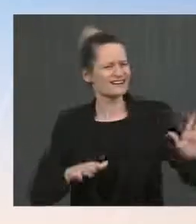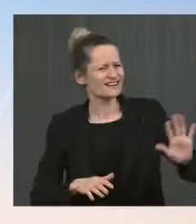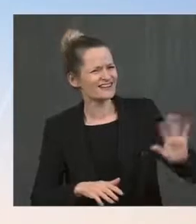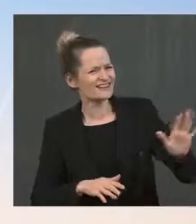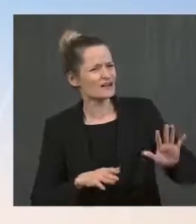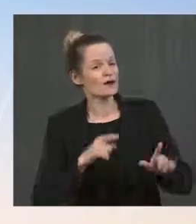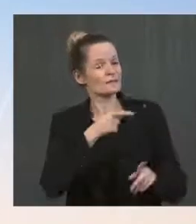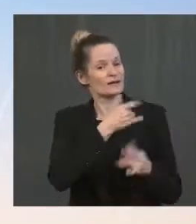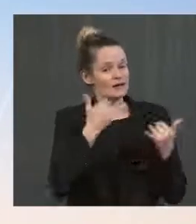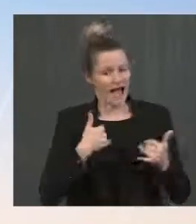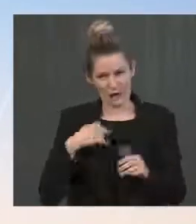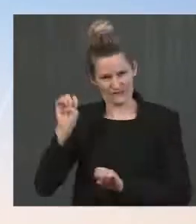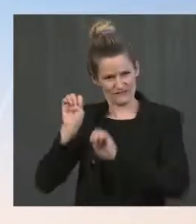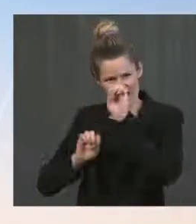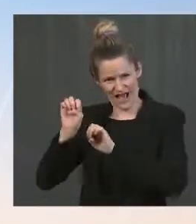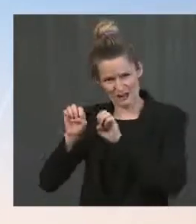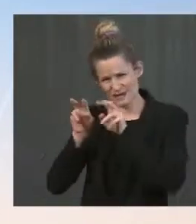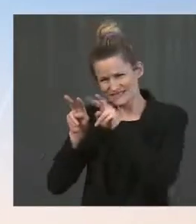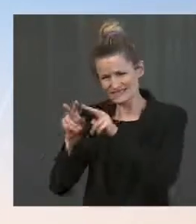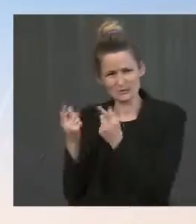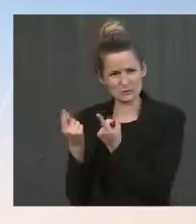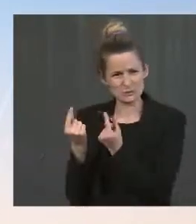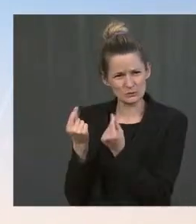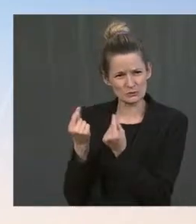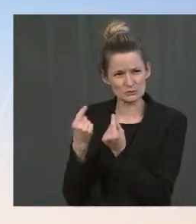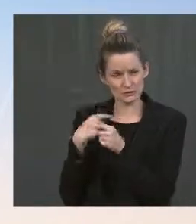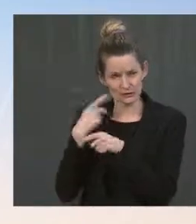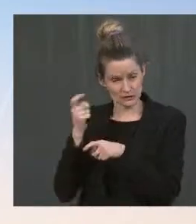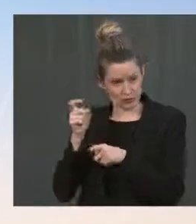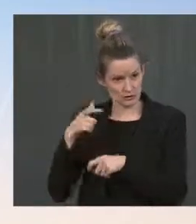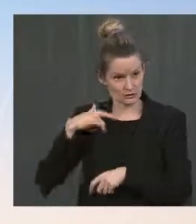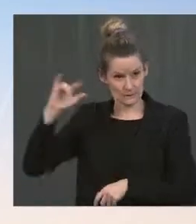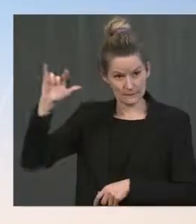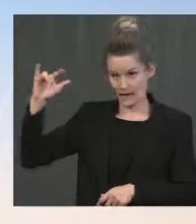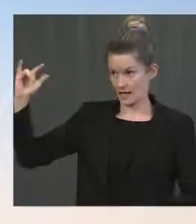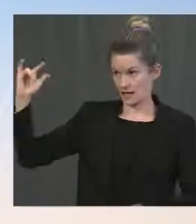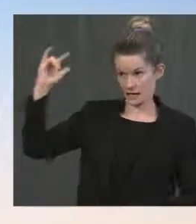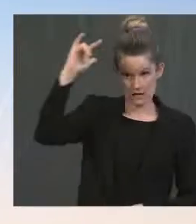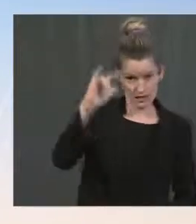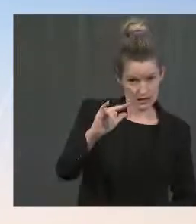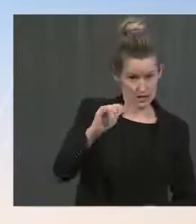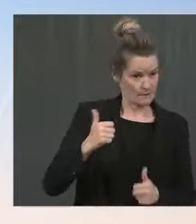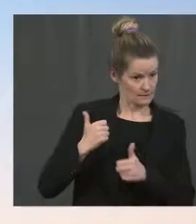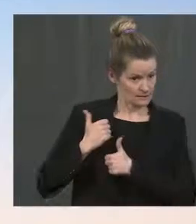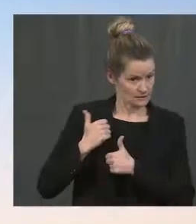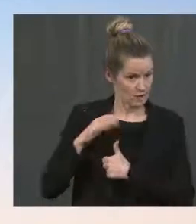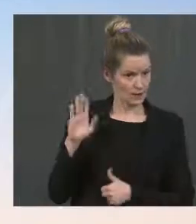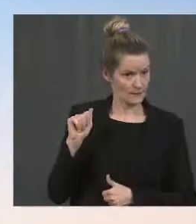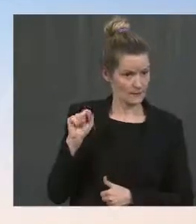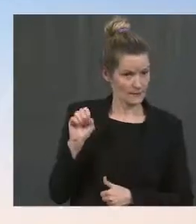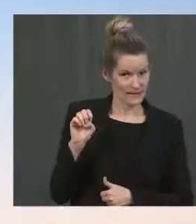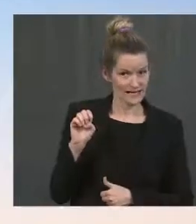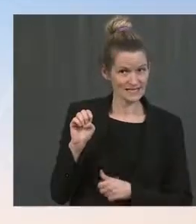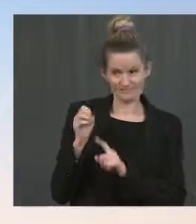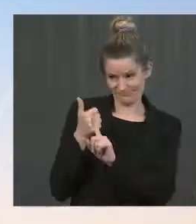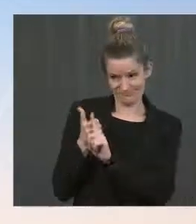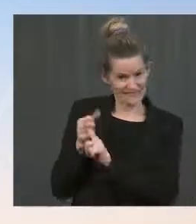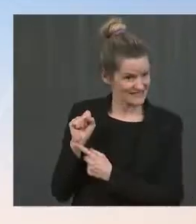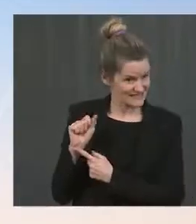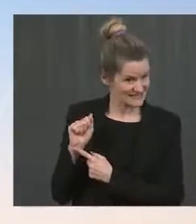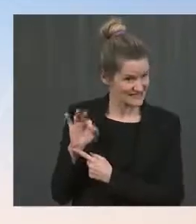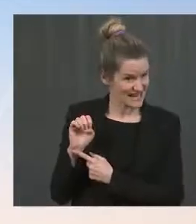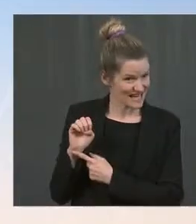how to keep people on our military bases safe while also getting these U.S. citizens dual citizens, people who are prepared to